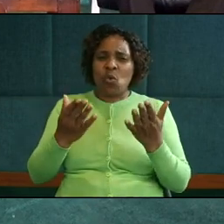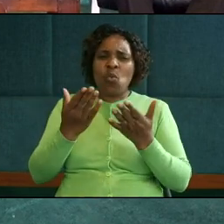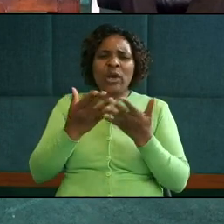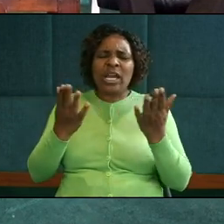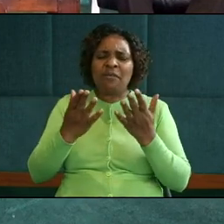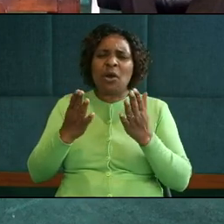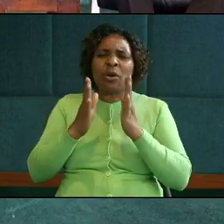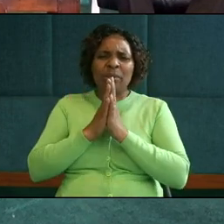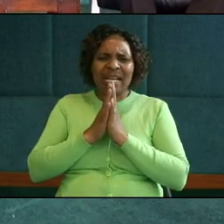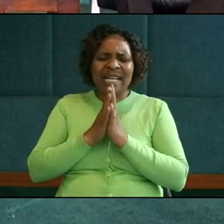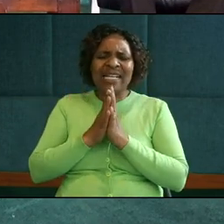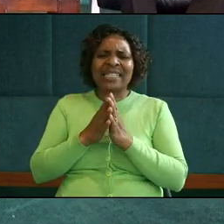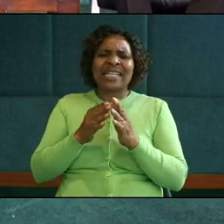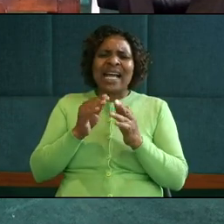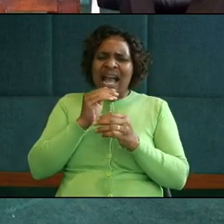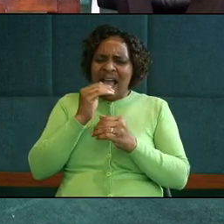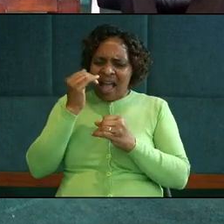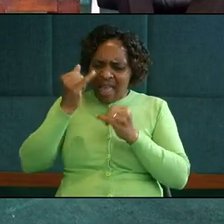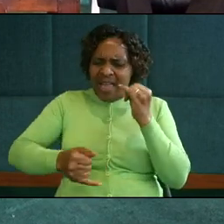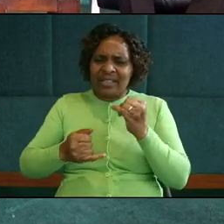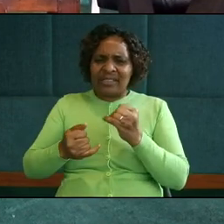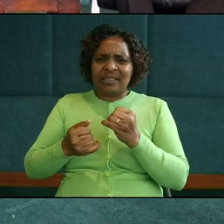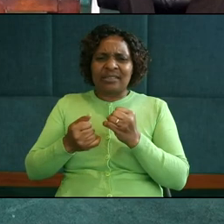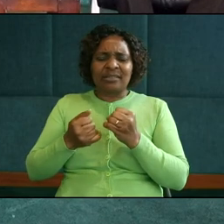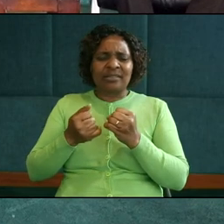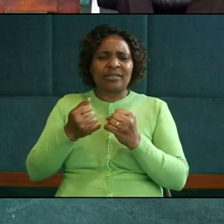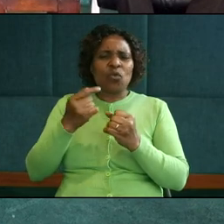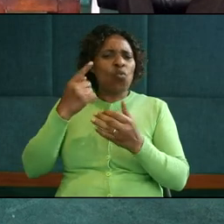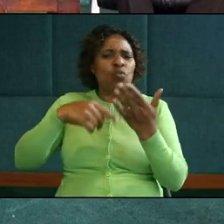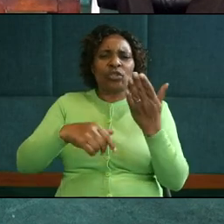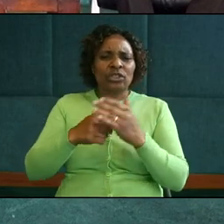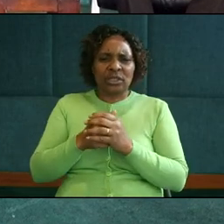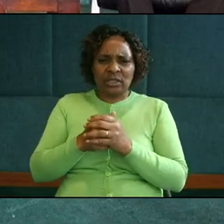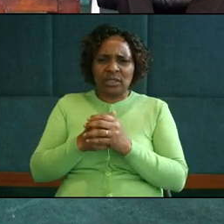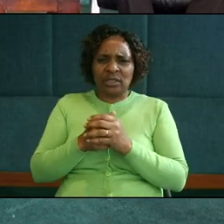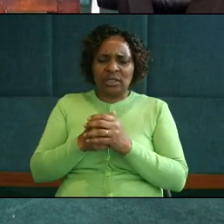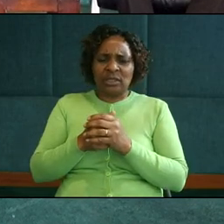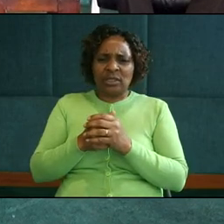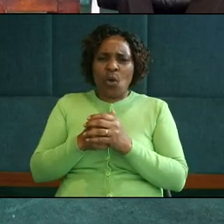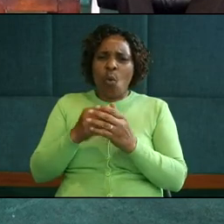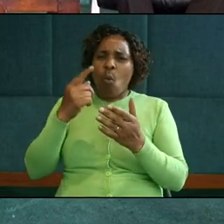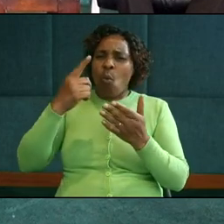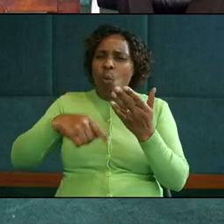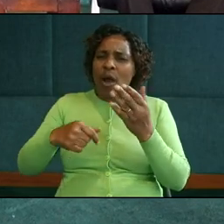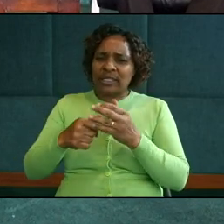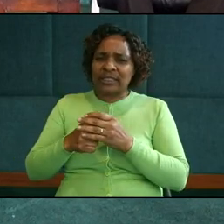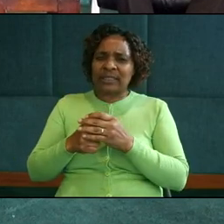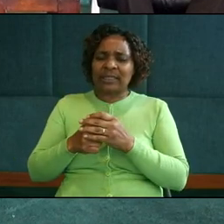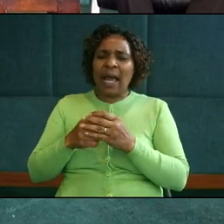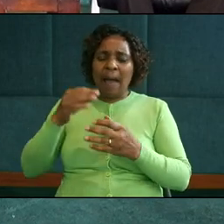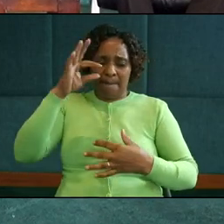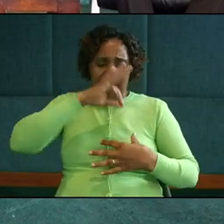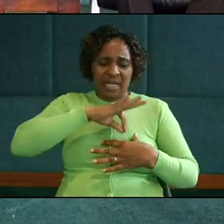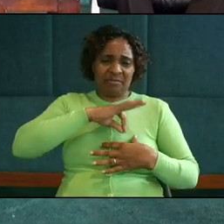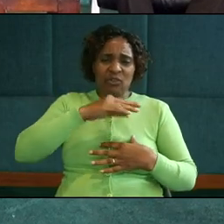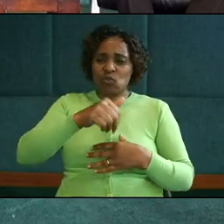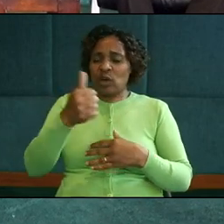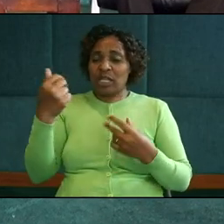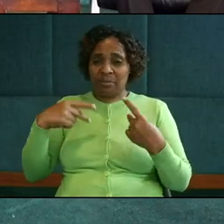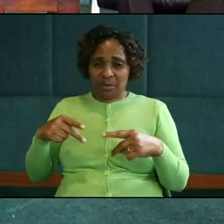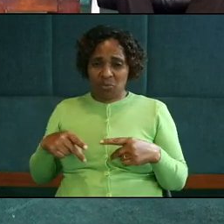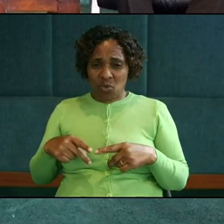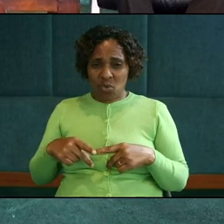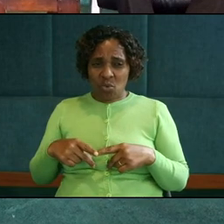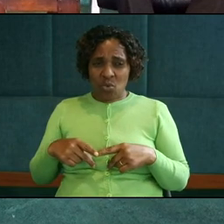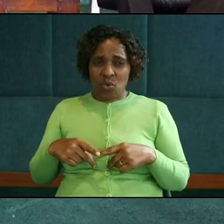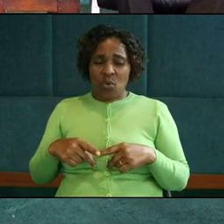pray, we must ask, what is the end result? What is the end result of what I get? Eh? What, you know, is it going to be a benefit to other people? You